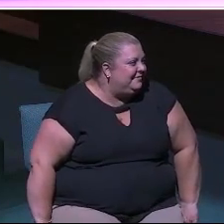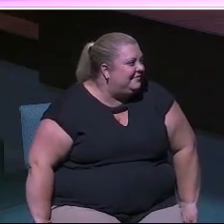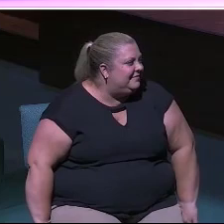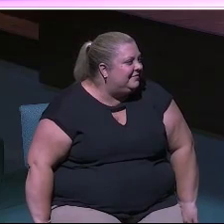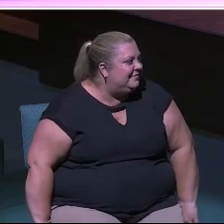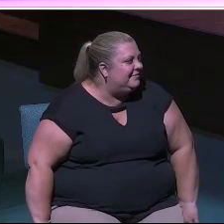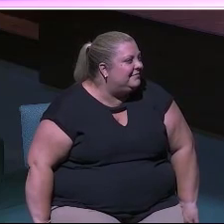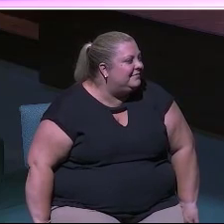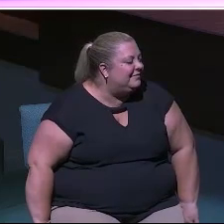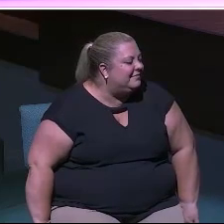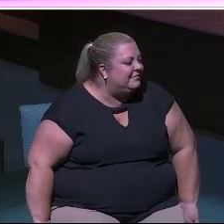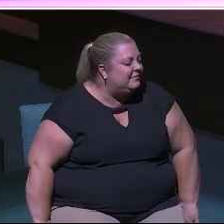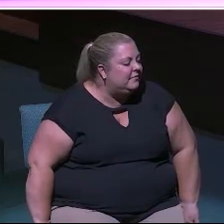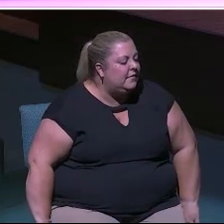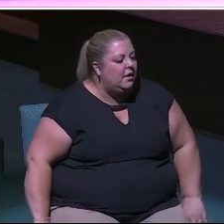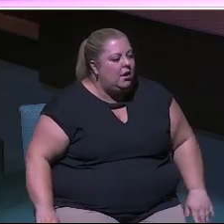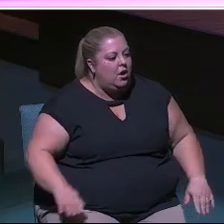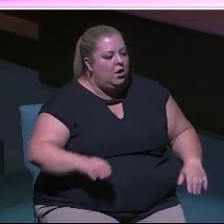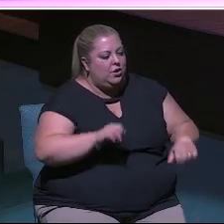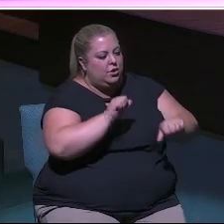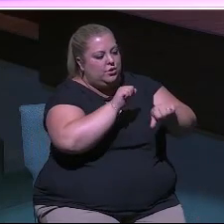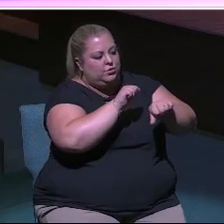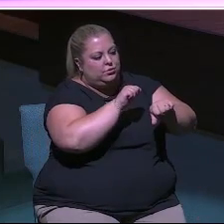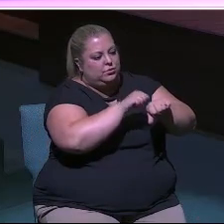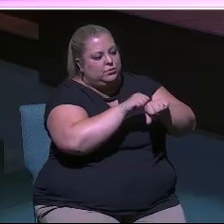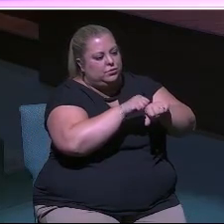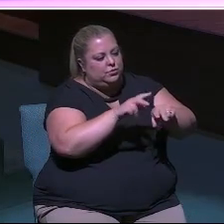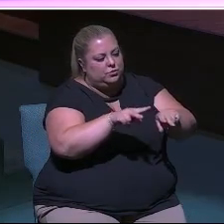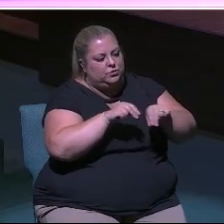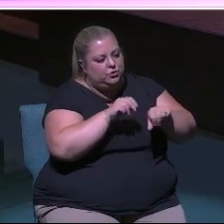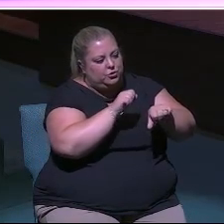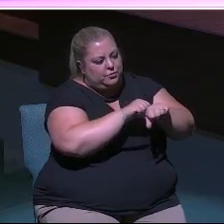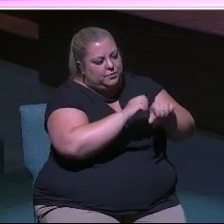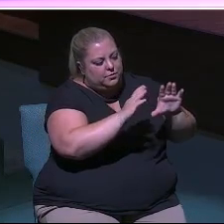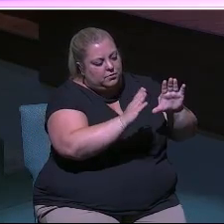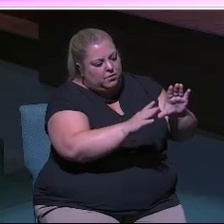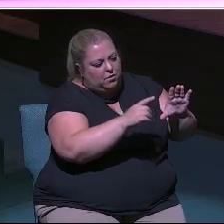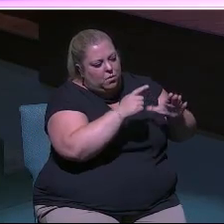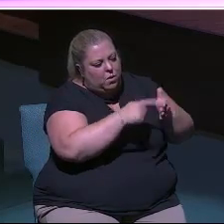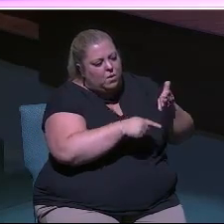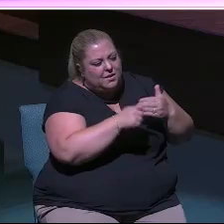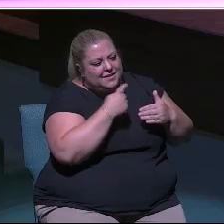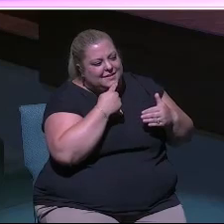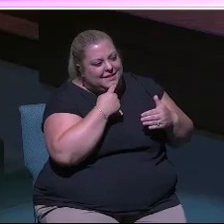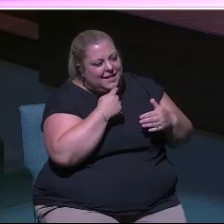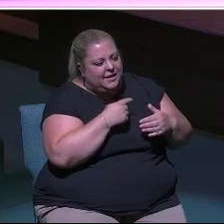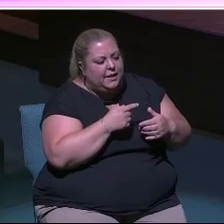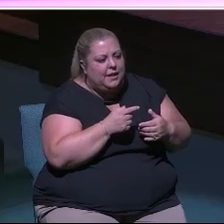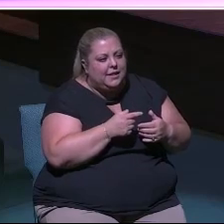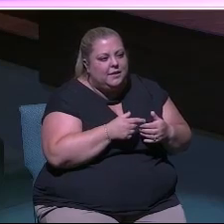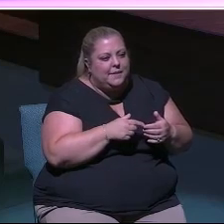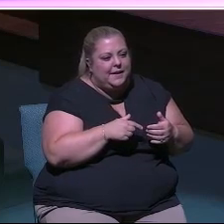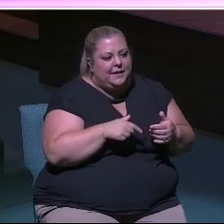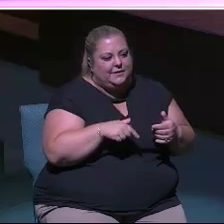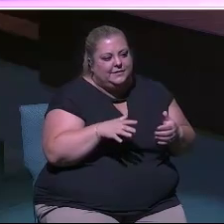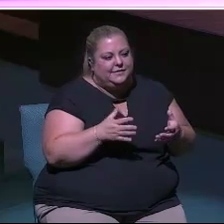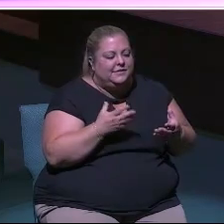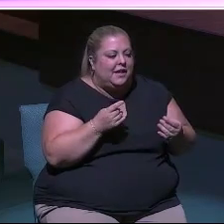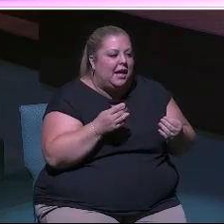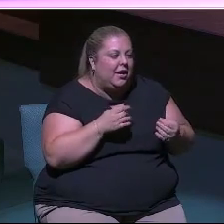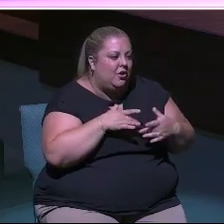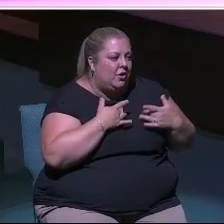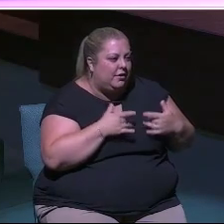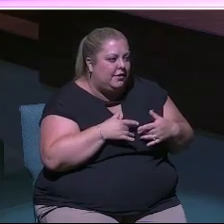What's it going to say on your tombstone? Here's some epitaphs. They're a little lighthearted. Here lies my wife, Samantha